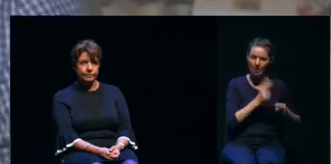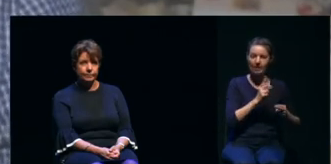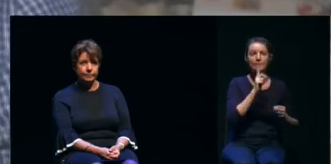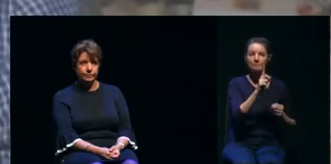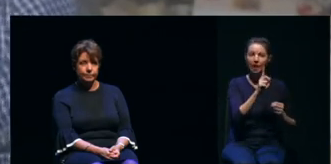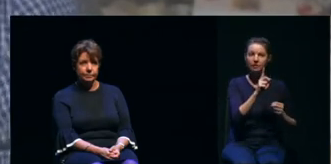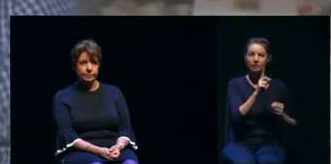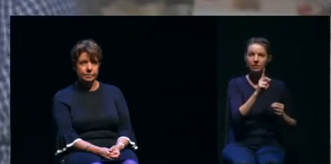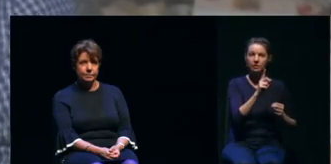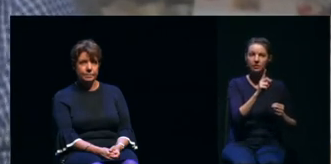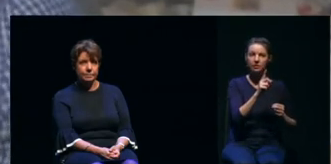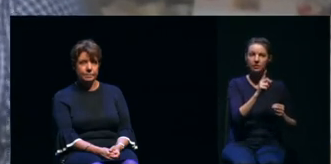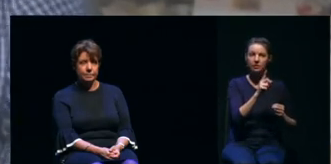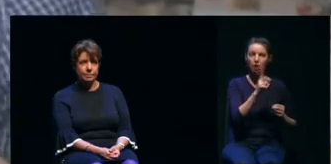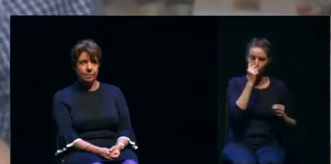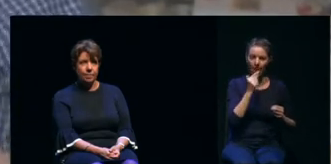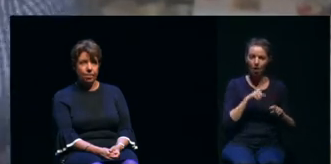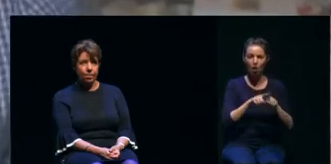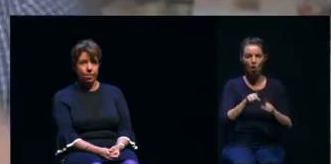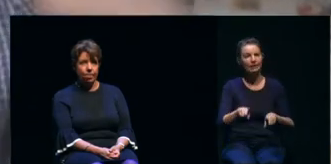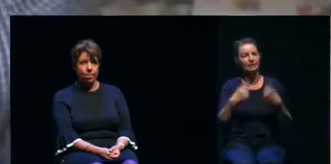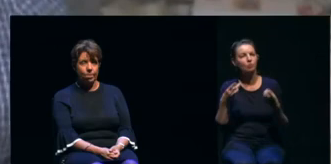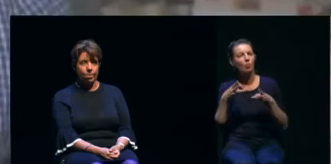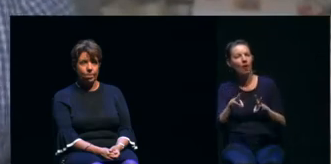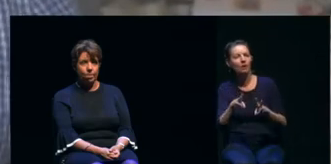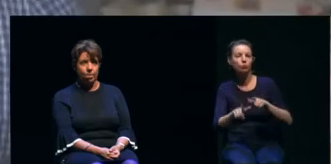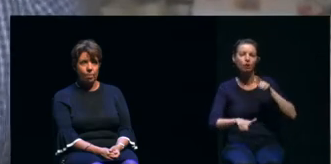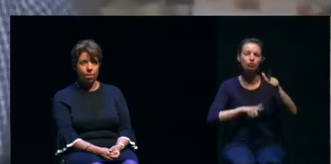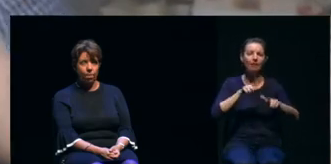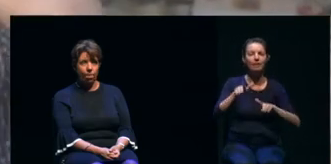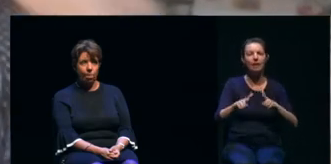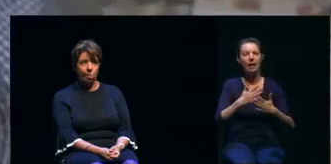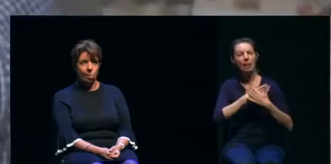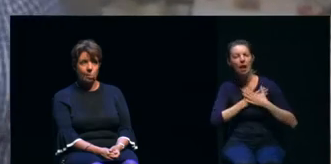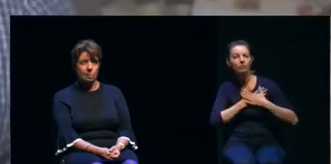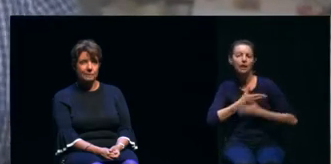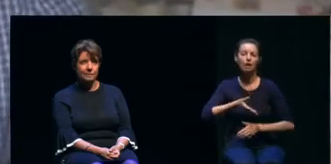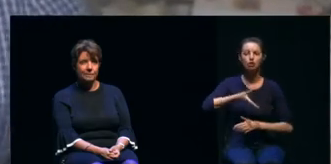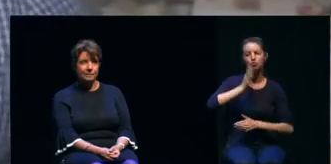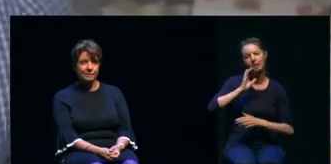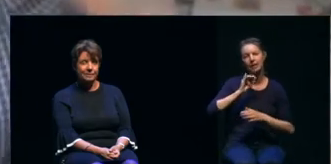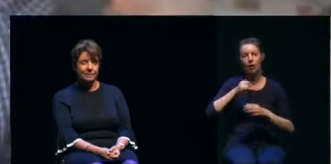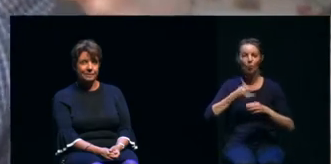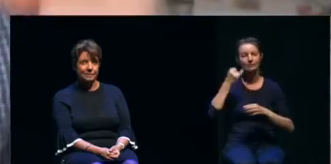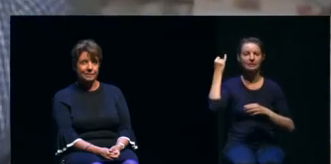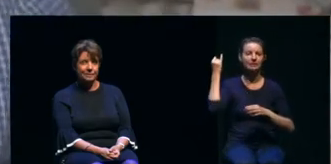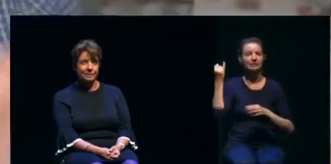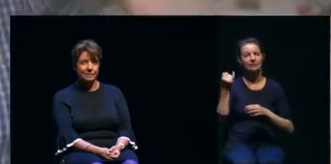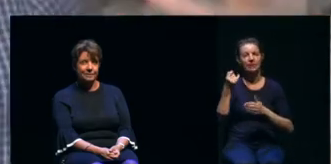can't learn from being a mother that you can't learn by travelling and loving and drinking whiskey and writing poetry and reading books